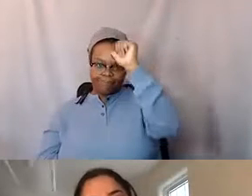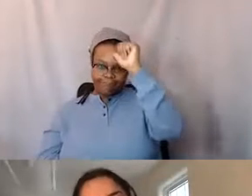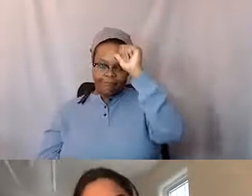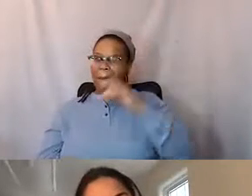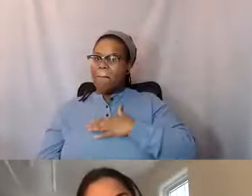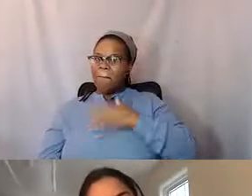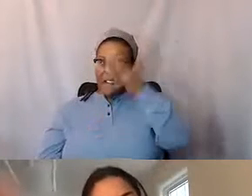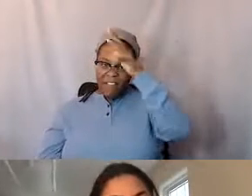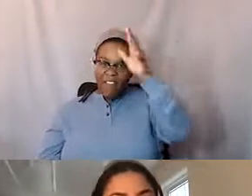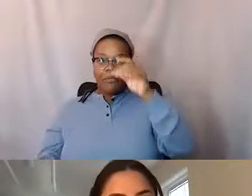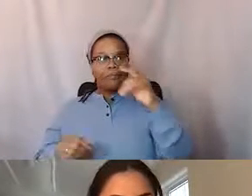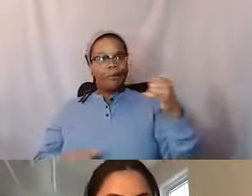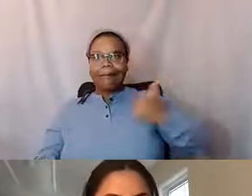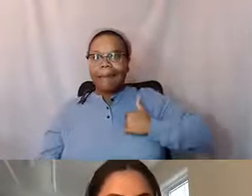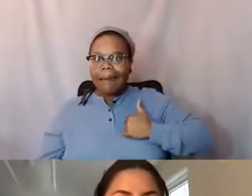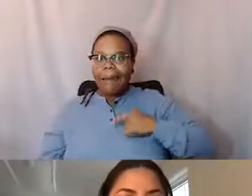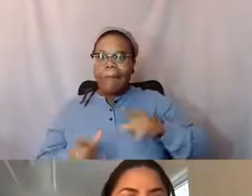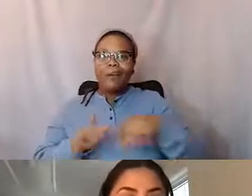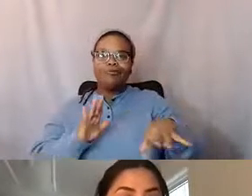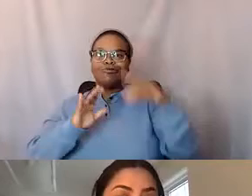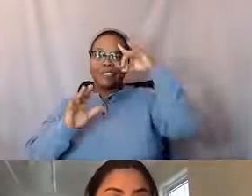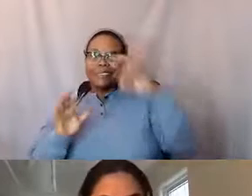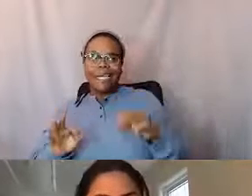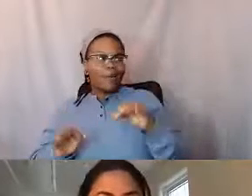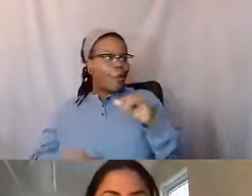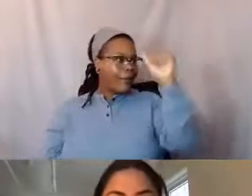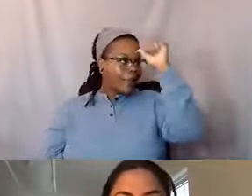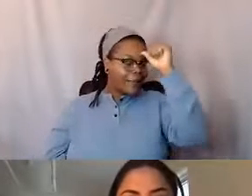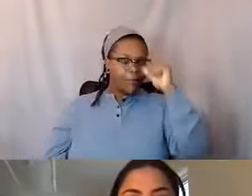was going to Canada, but he chose to go back to India, and then I'm here.